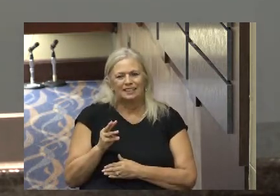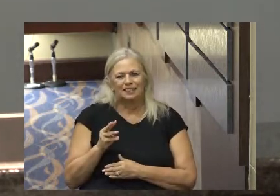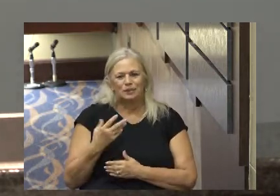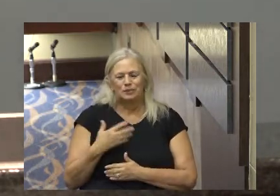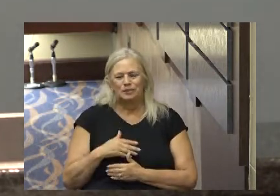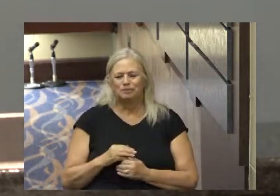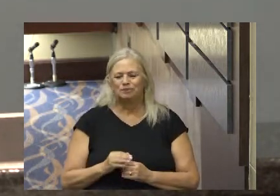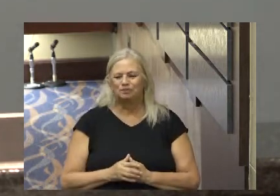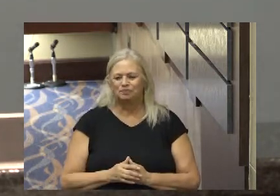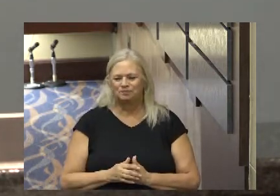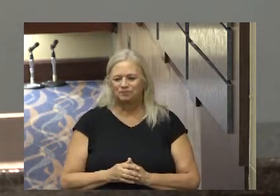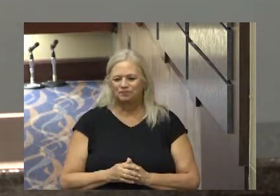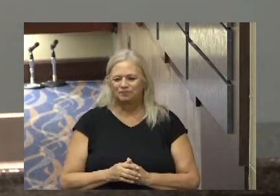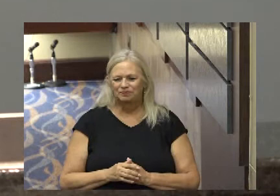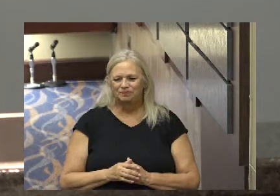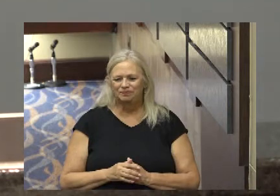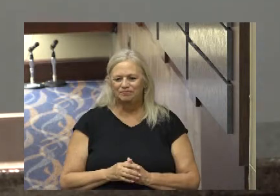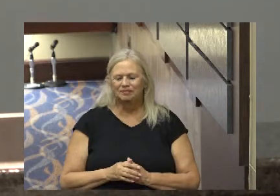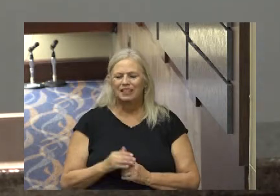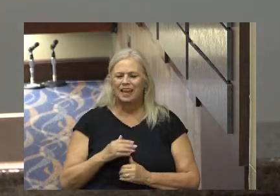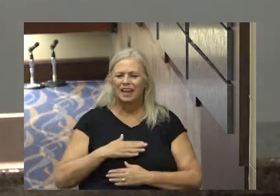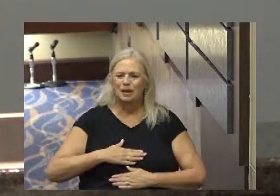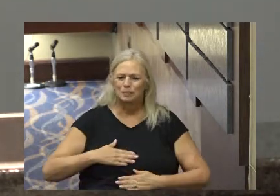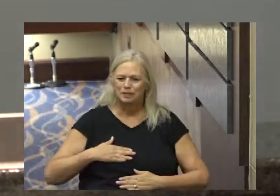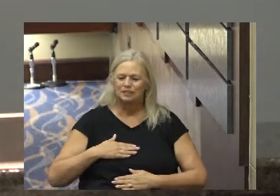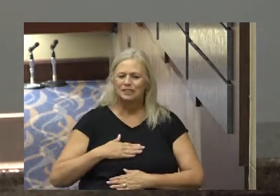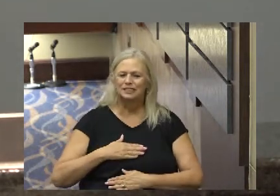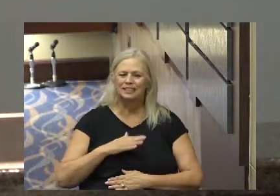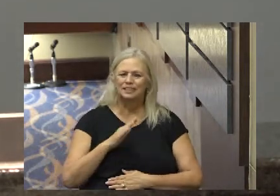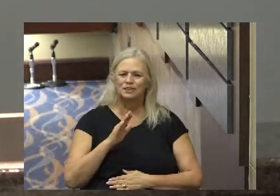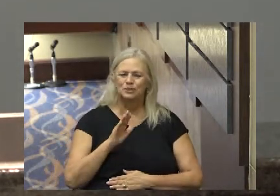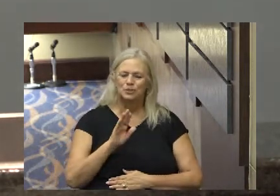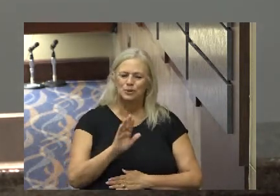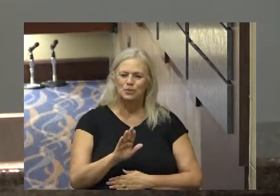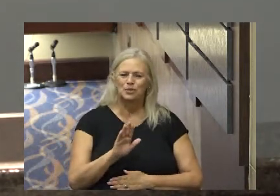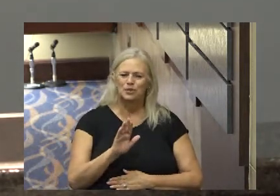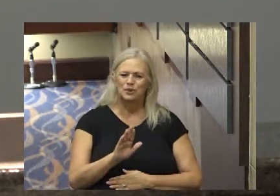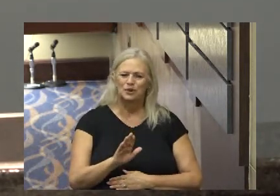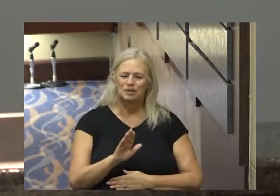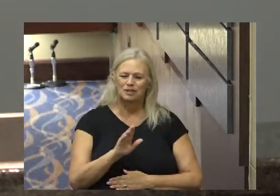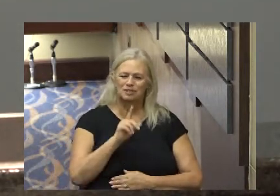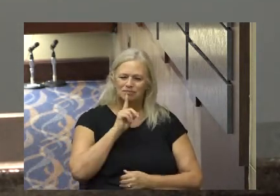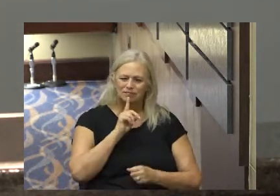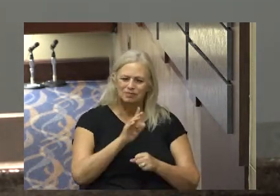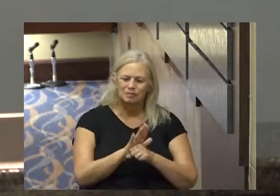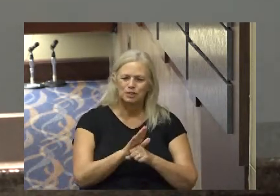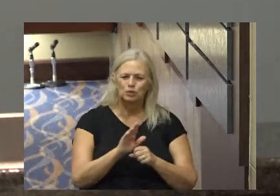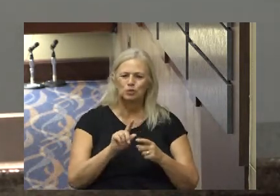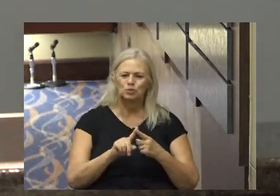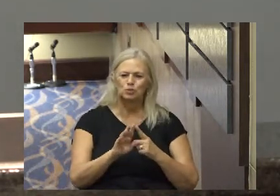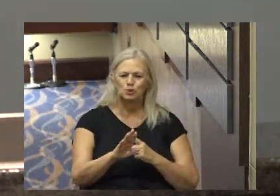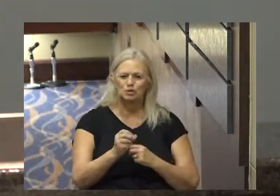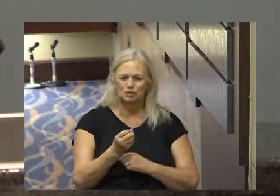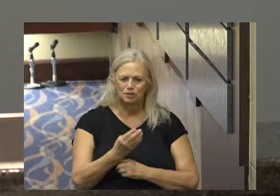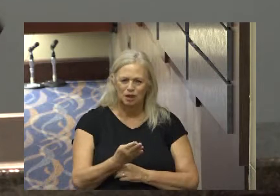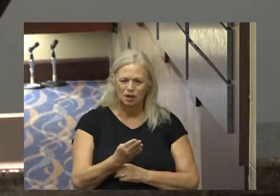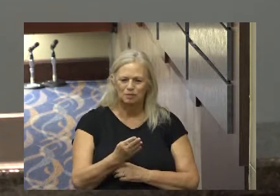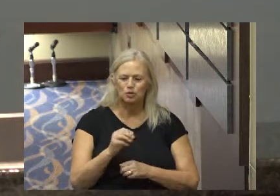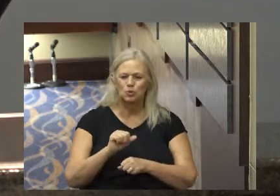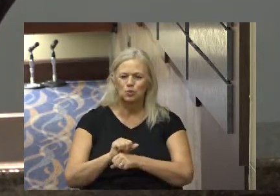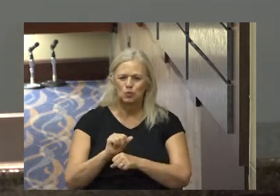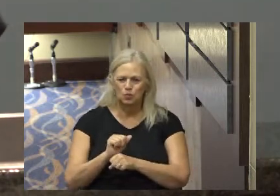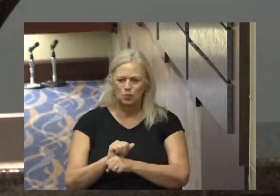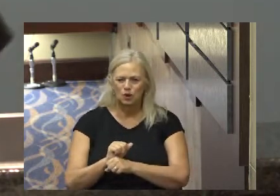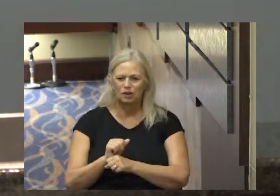but I appreciate your commitment to the job. I love your work ethic. I know that the balance,